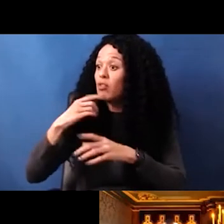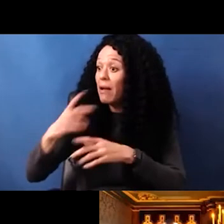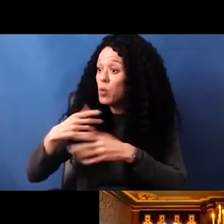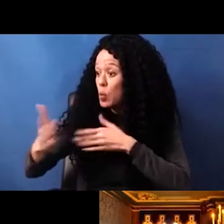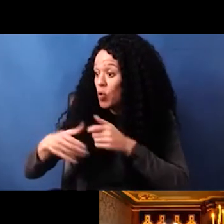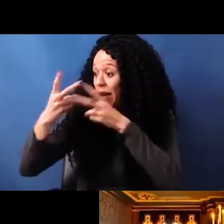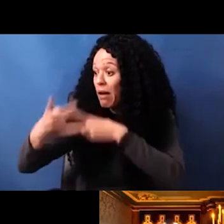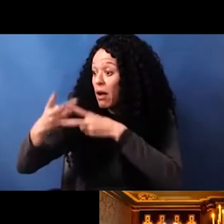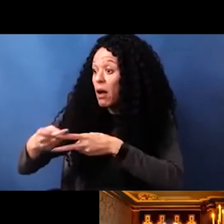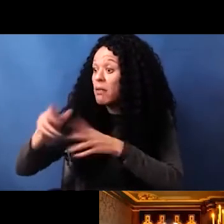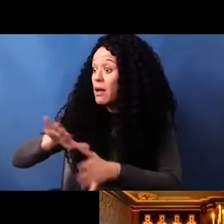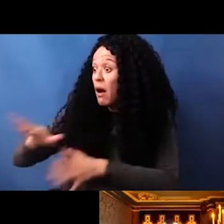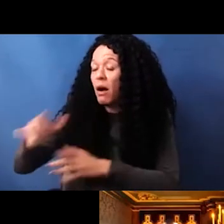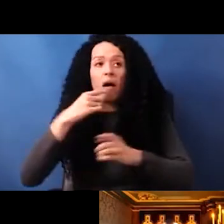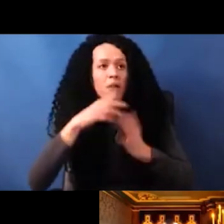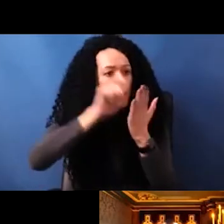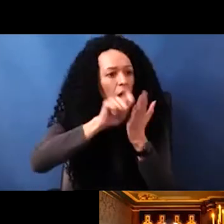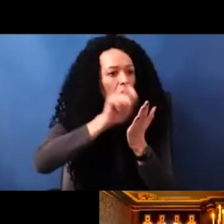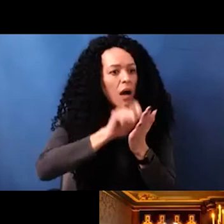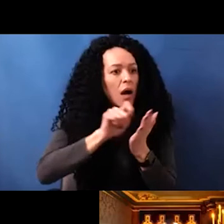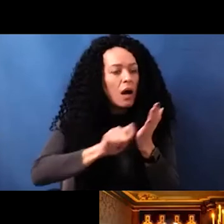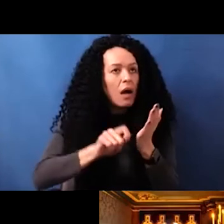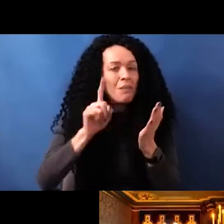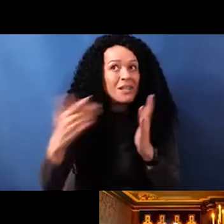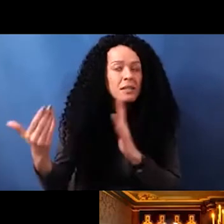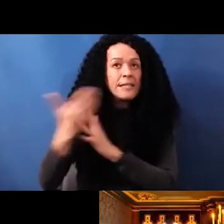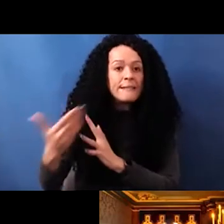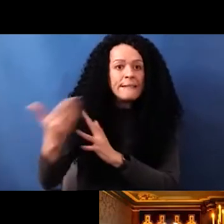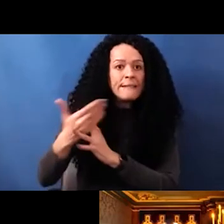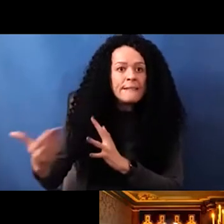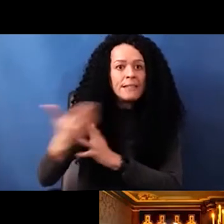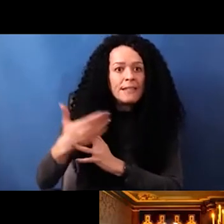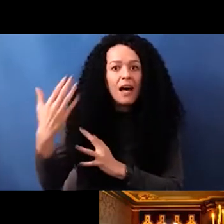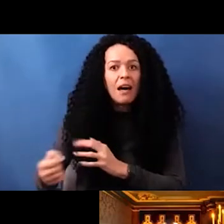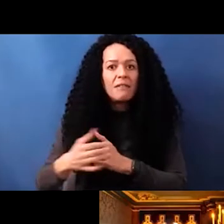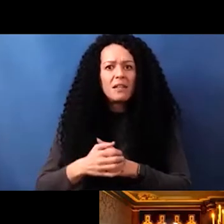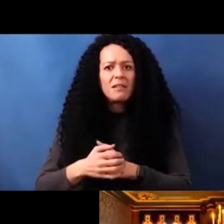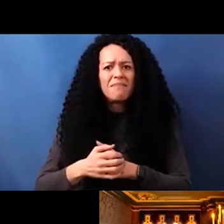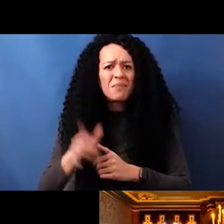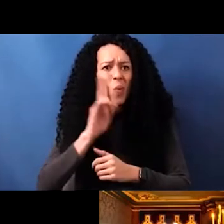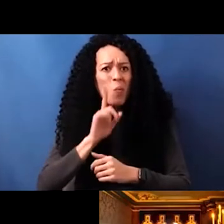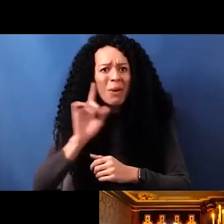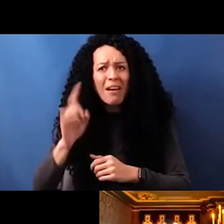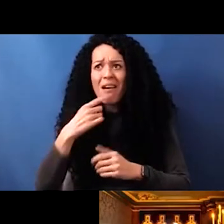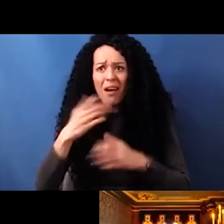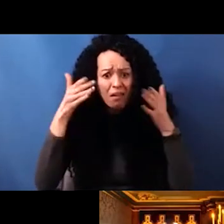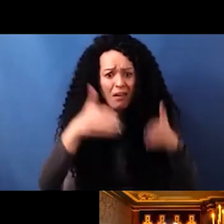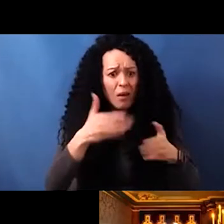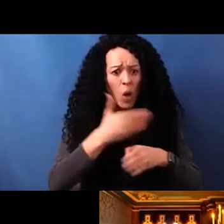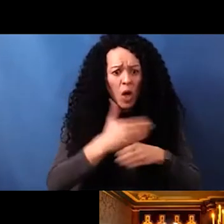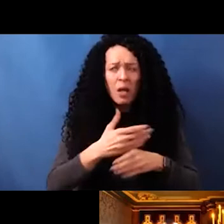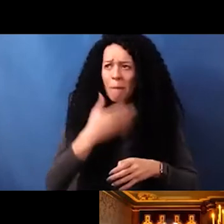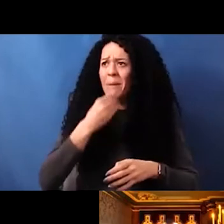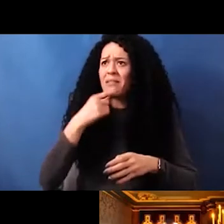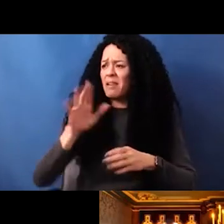had time to write afterwards. Not, however, without many interruptions. A man can always command his time